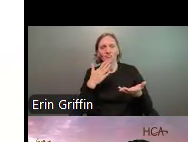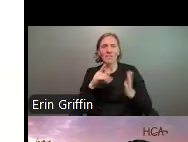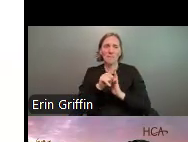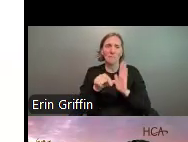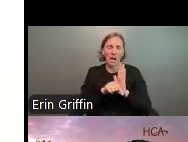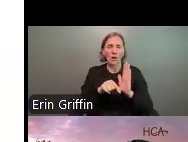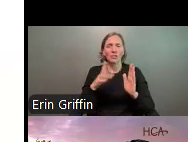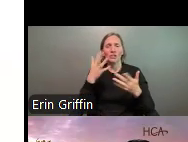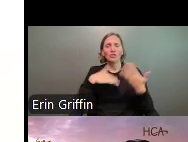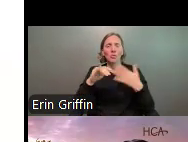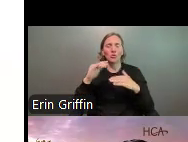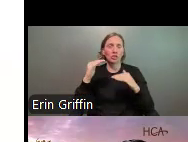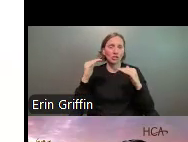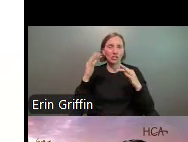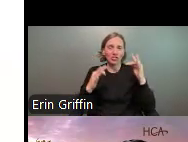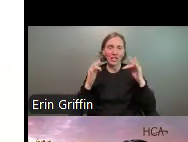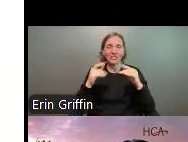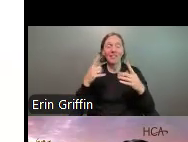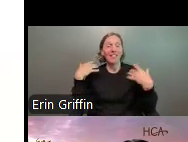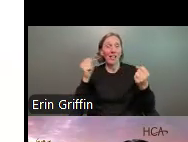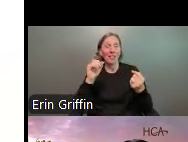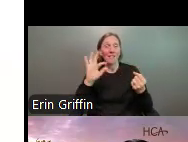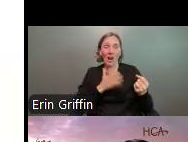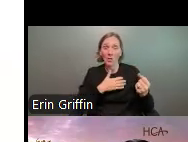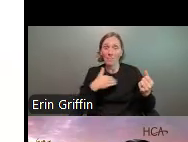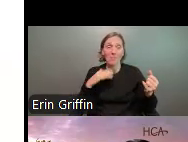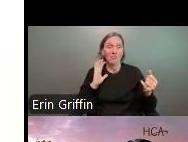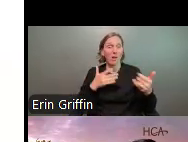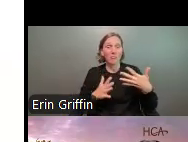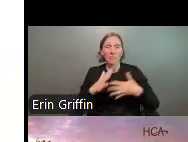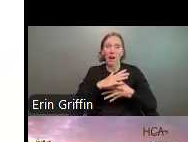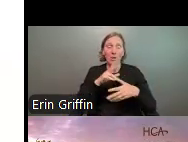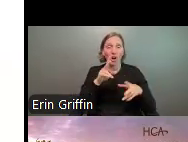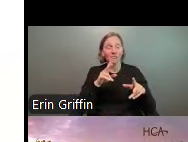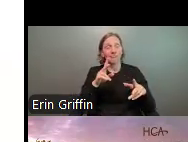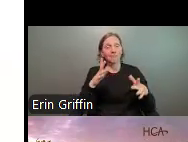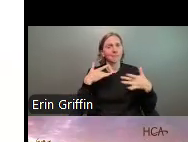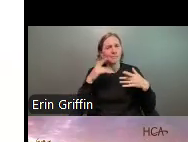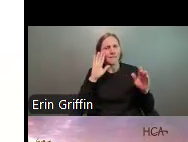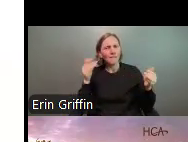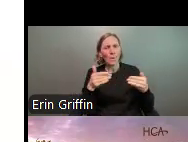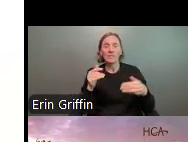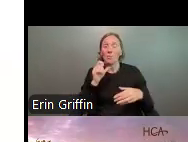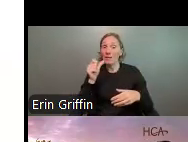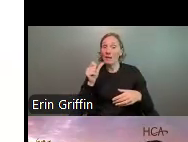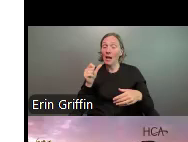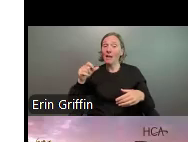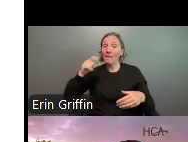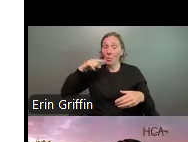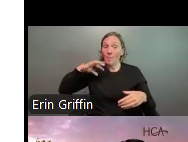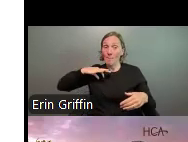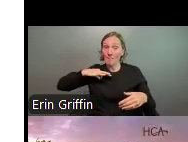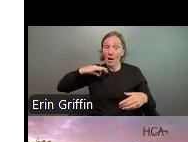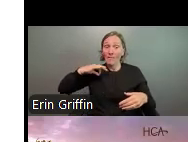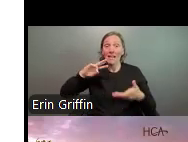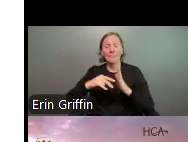whole health of our members is our primary concern and focus. We are a local not-for-profit, so that means we do reinvest back our profits back into